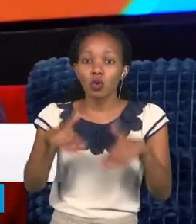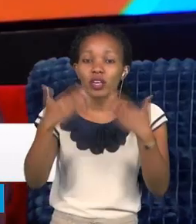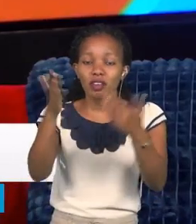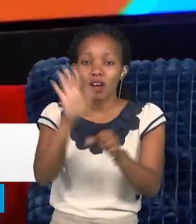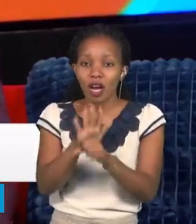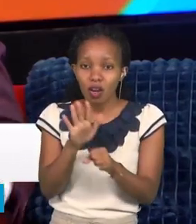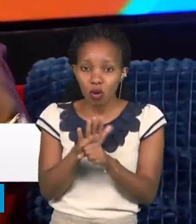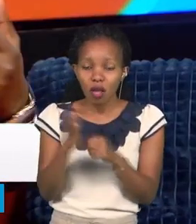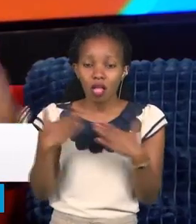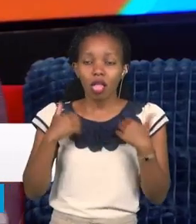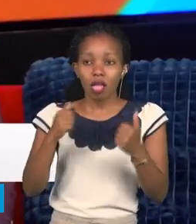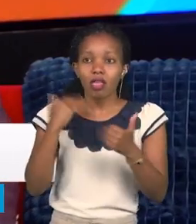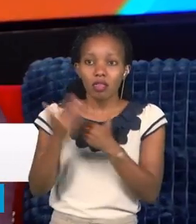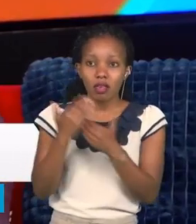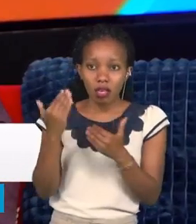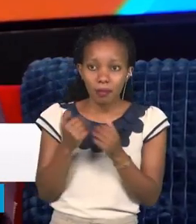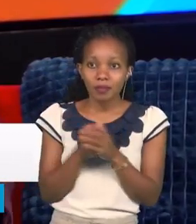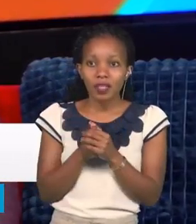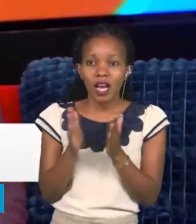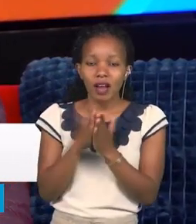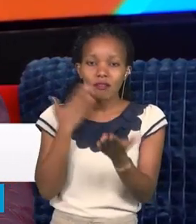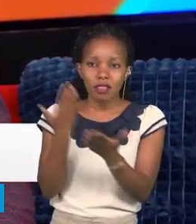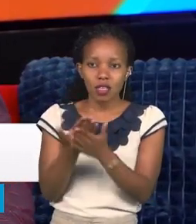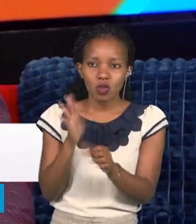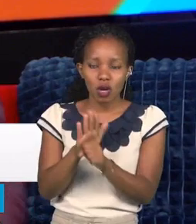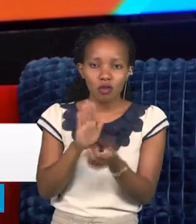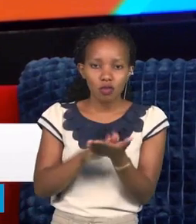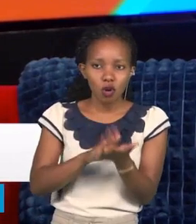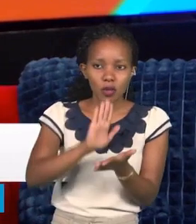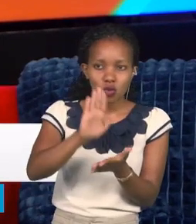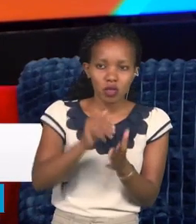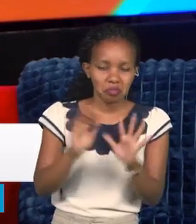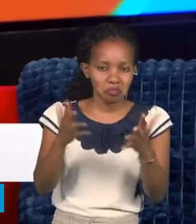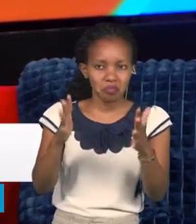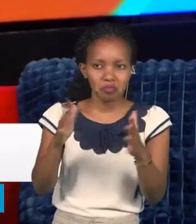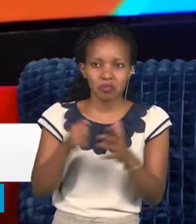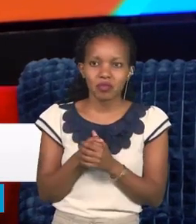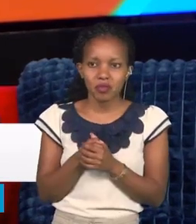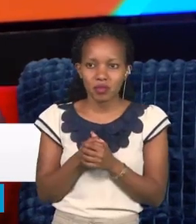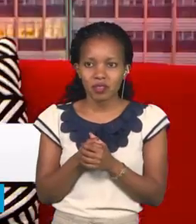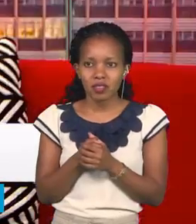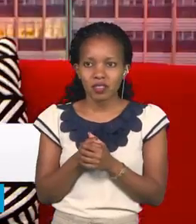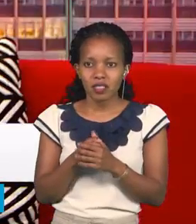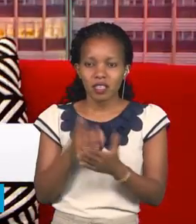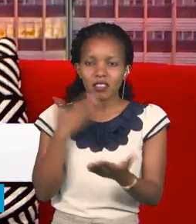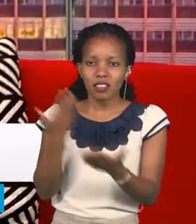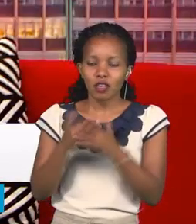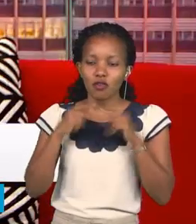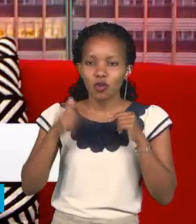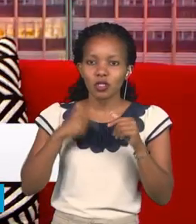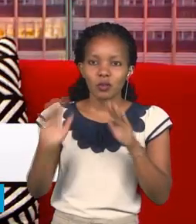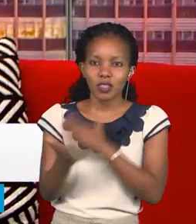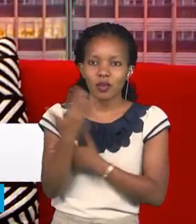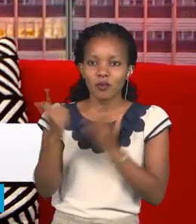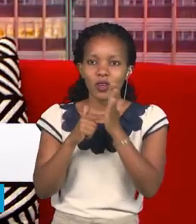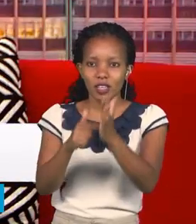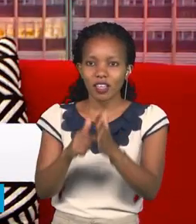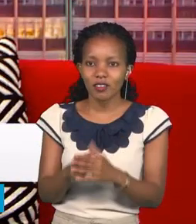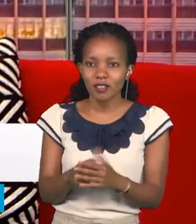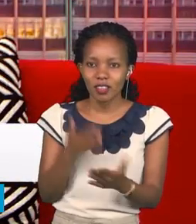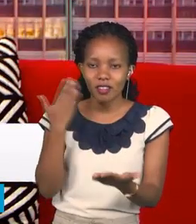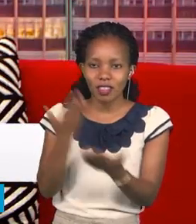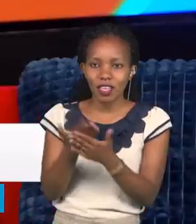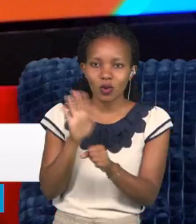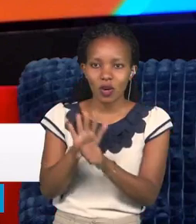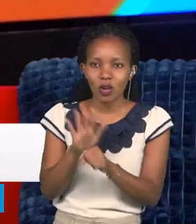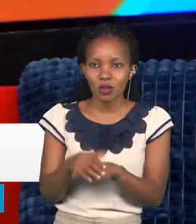much care and attention. And thank you so much for your sentiments. Thanks, good job, Nick, for hosting me on the Morning Live Show. It's an honor and privilege. You're welcome. Thank you so